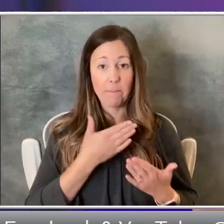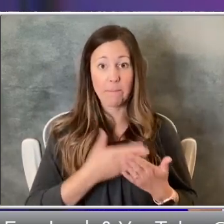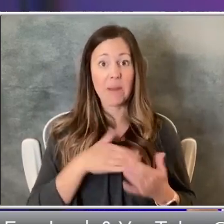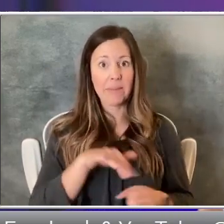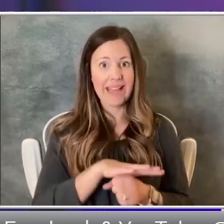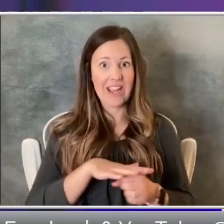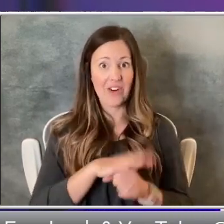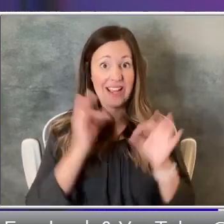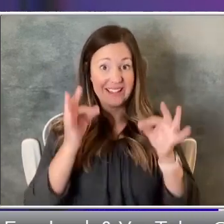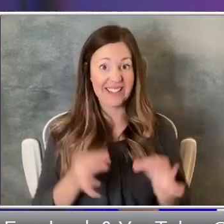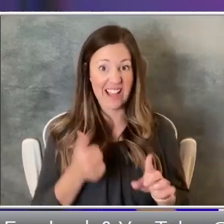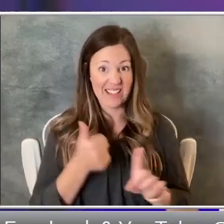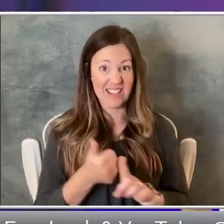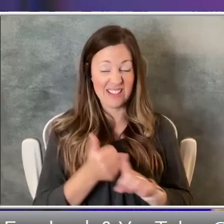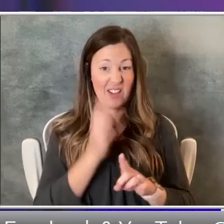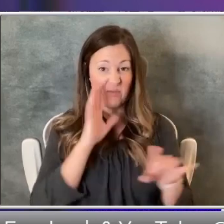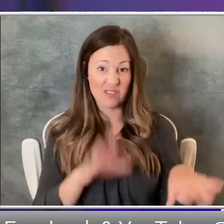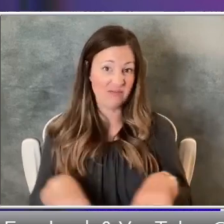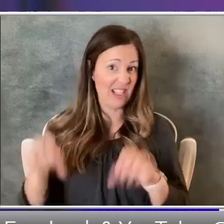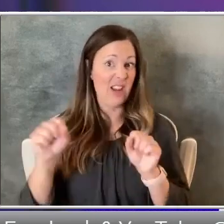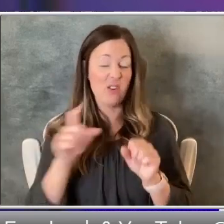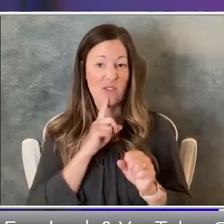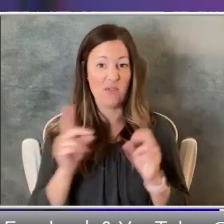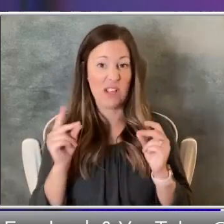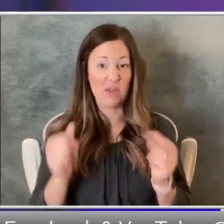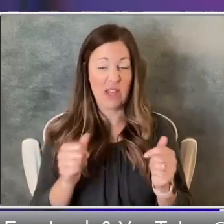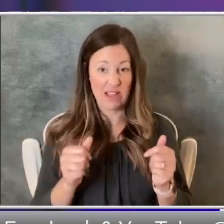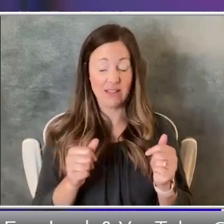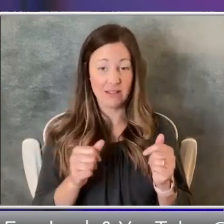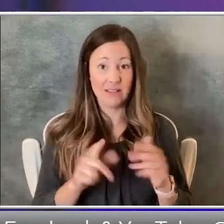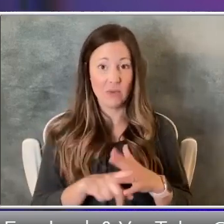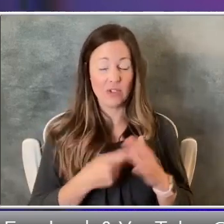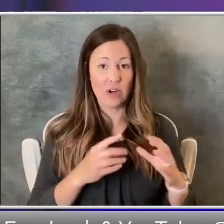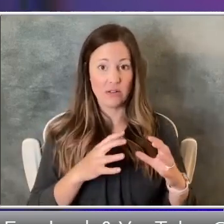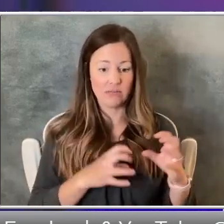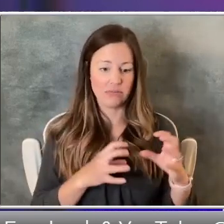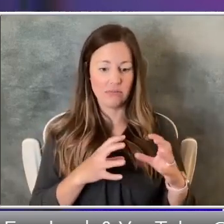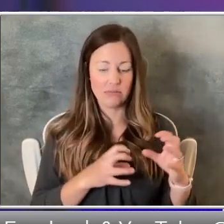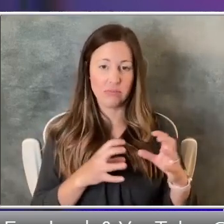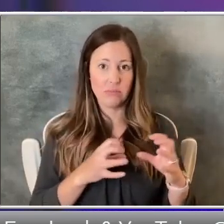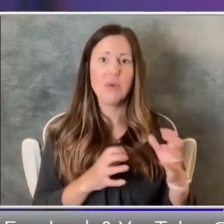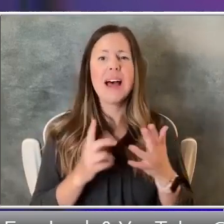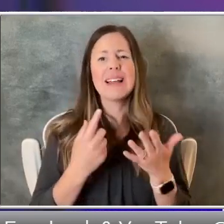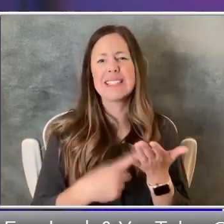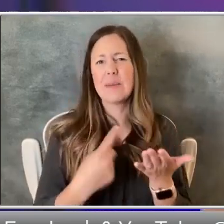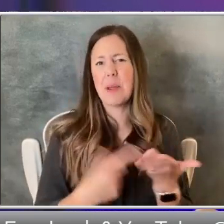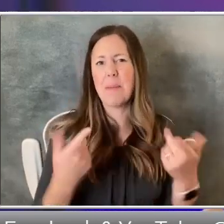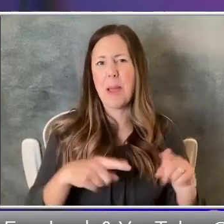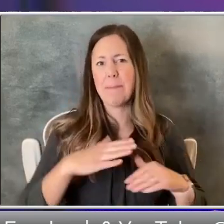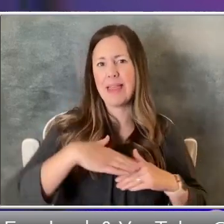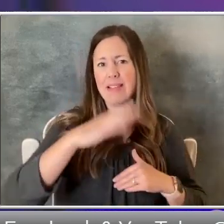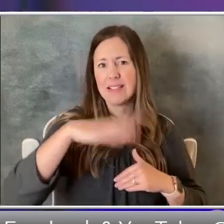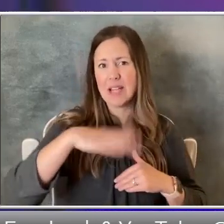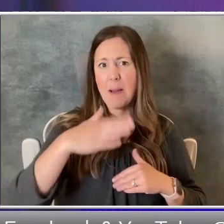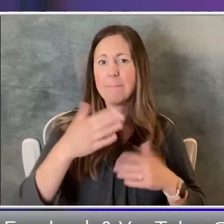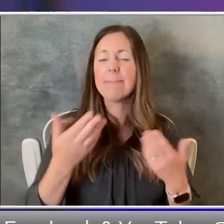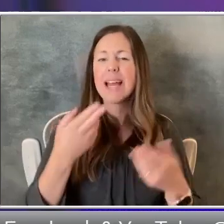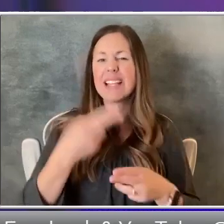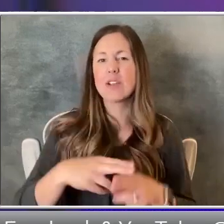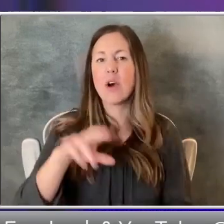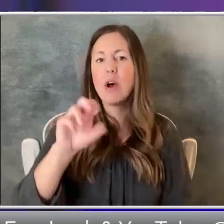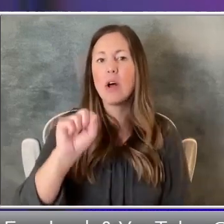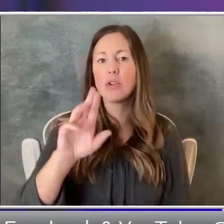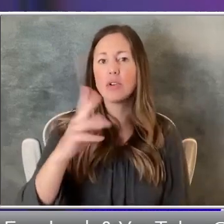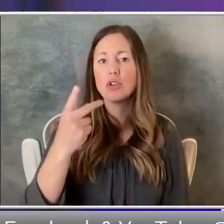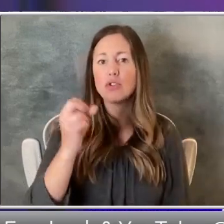own boss, and it's going to take over and go really quick. And that sometimes happens in the top chambers of the heart, and we call it a supraventricular tachycardia, or a fancy